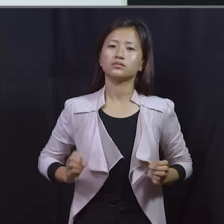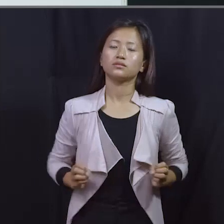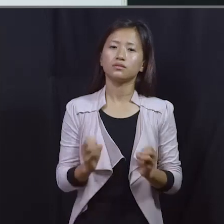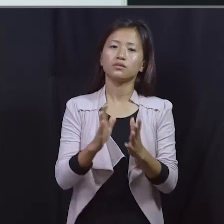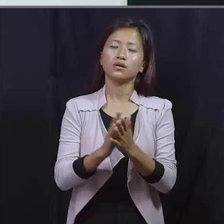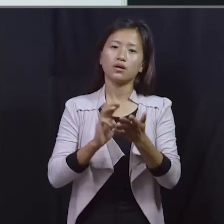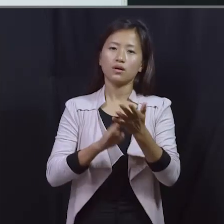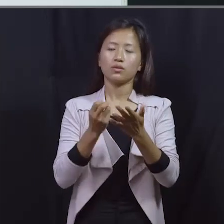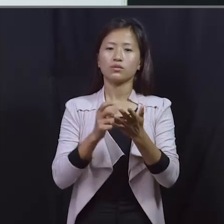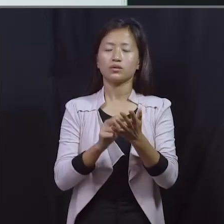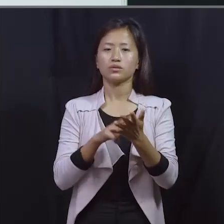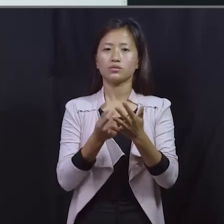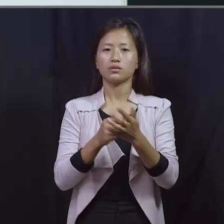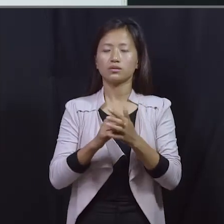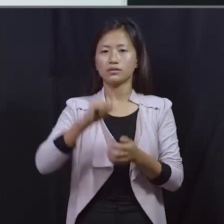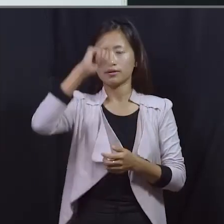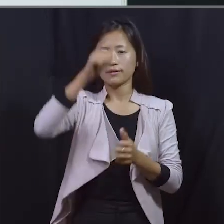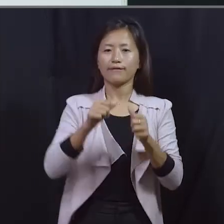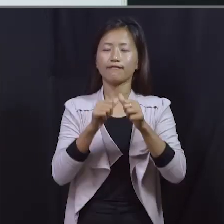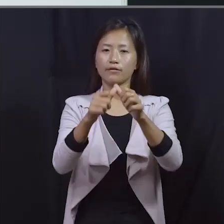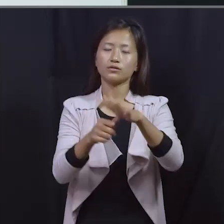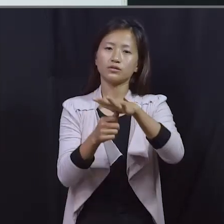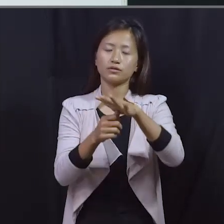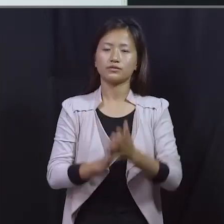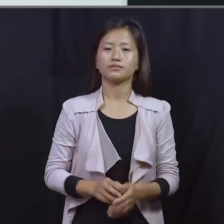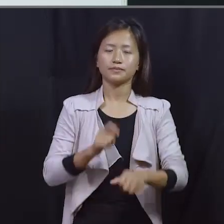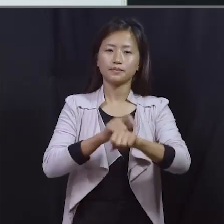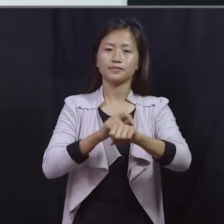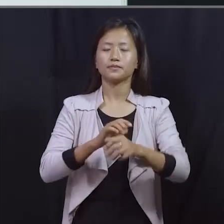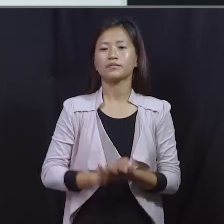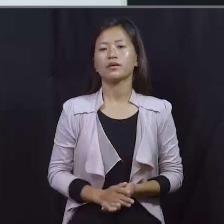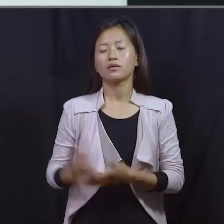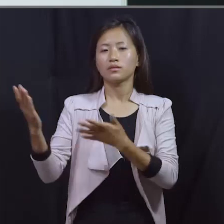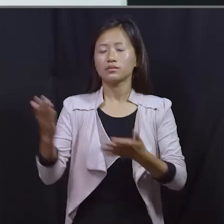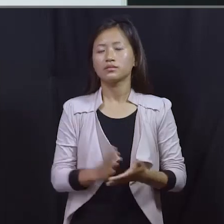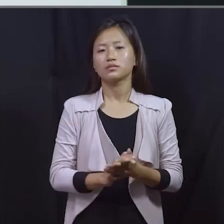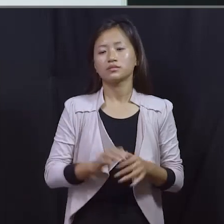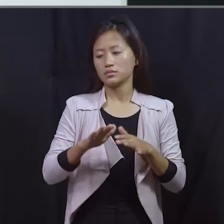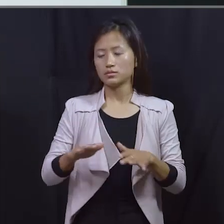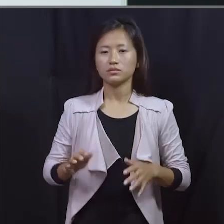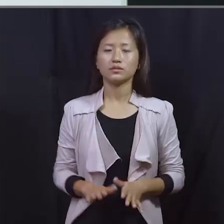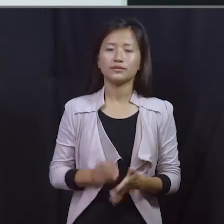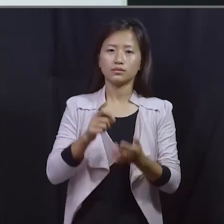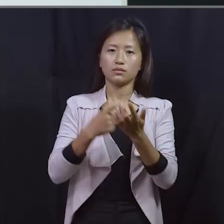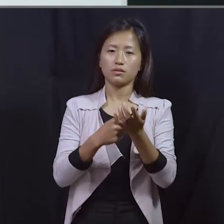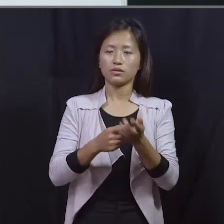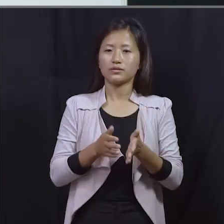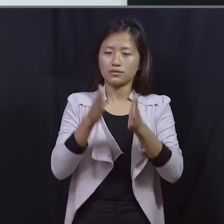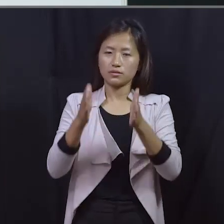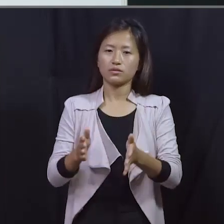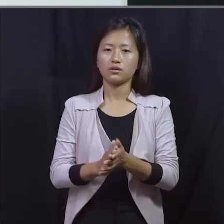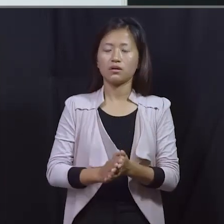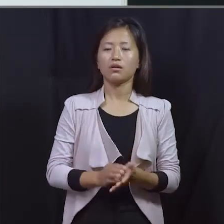Munro, who was the Viceroy of India at the time. So the brainchild for starting this Roadway settlement in India